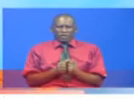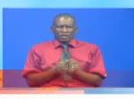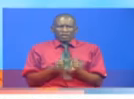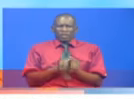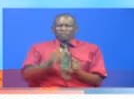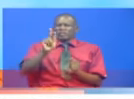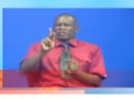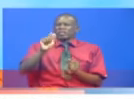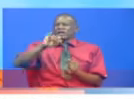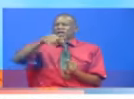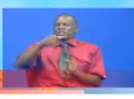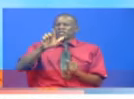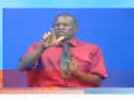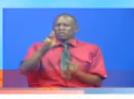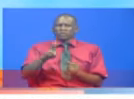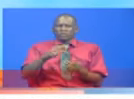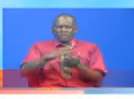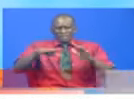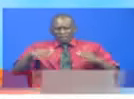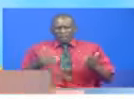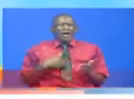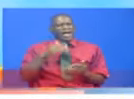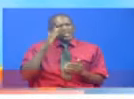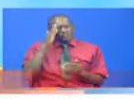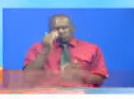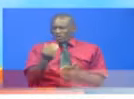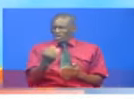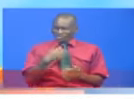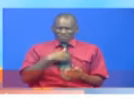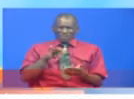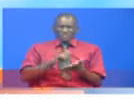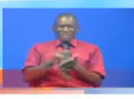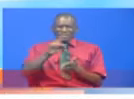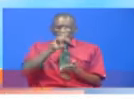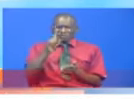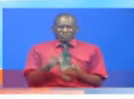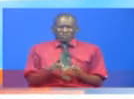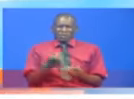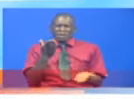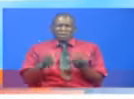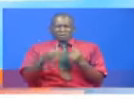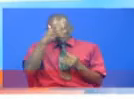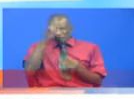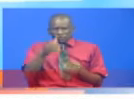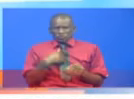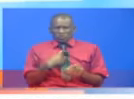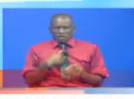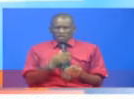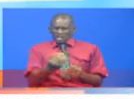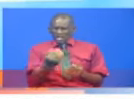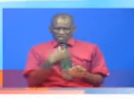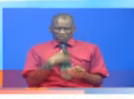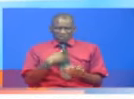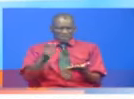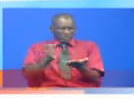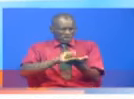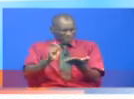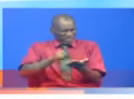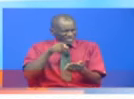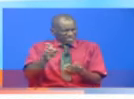Kajilu. And somehow I knew you were going to ask me that question. Maybe it's because you had raised it in a write-up somewhere.